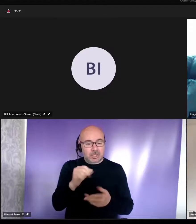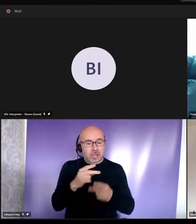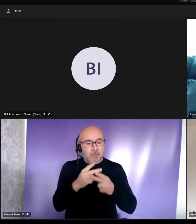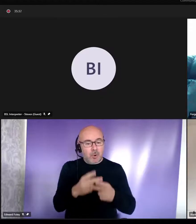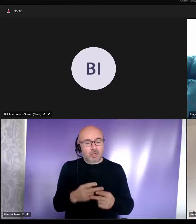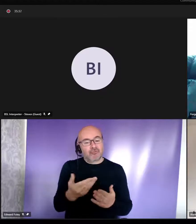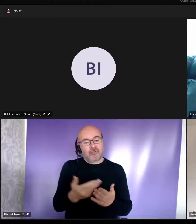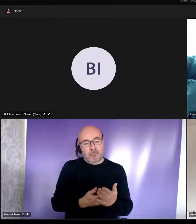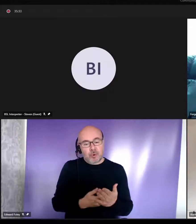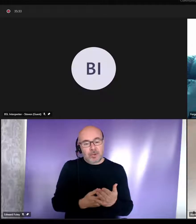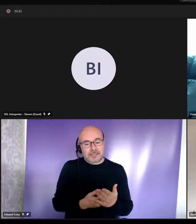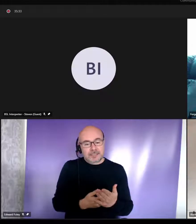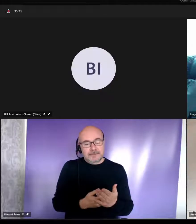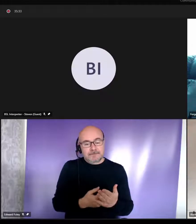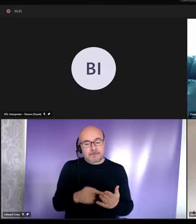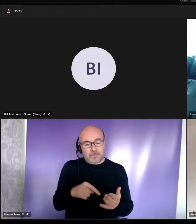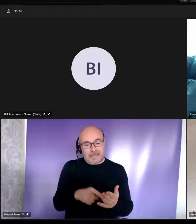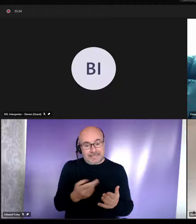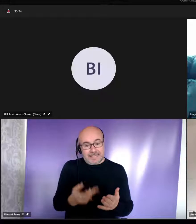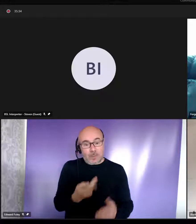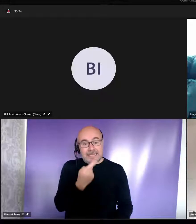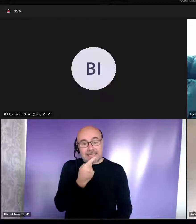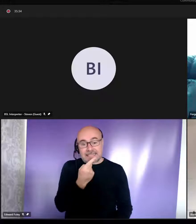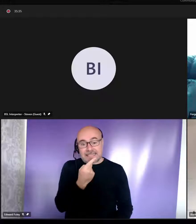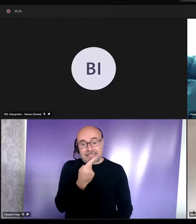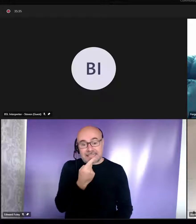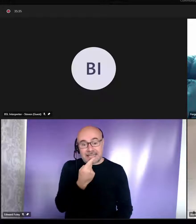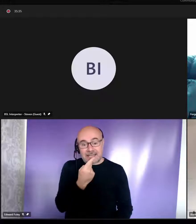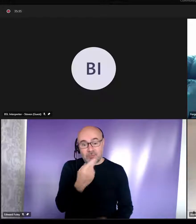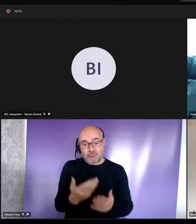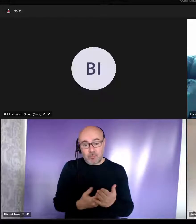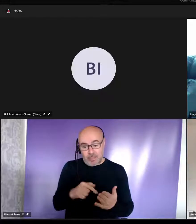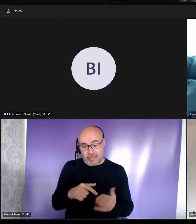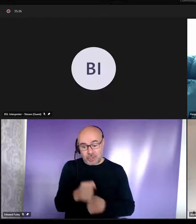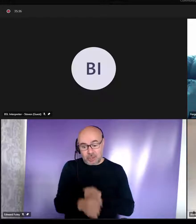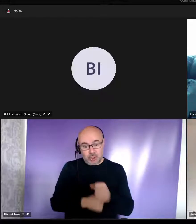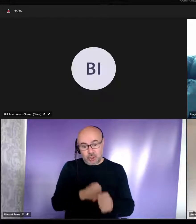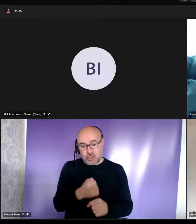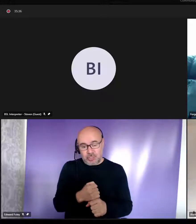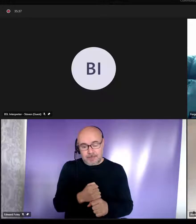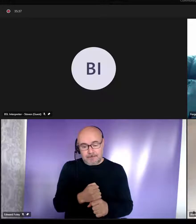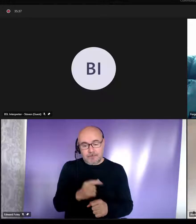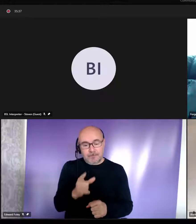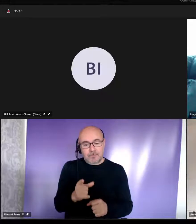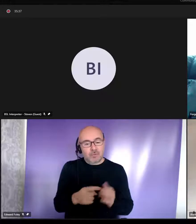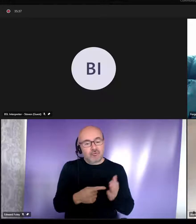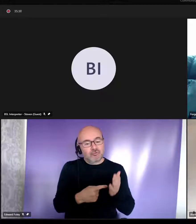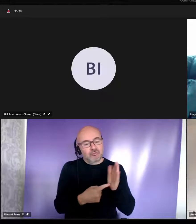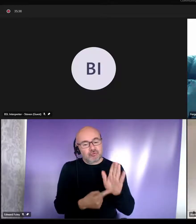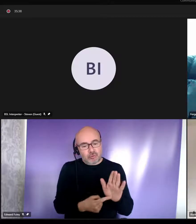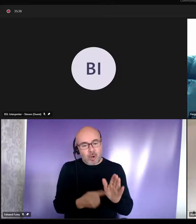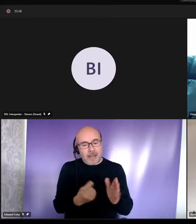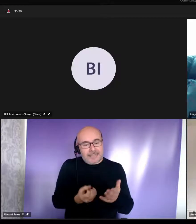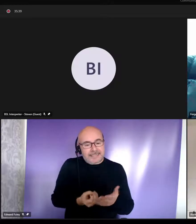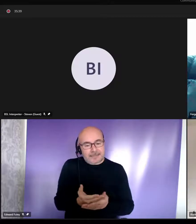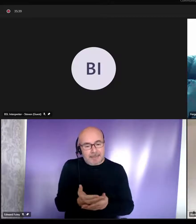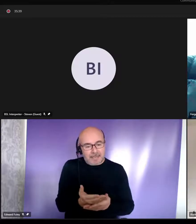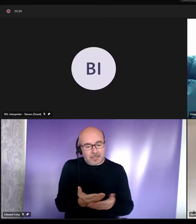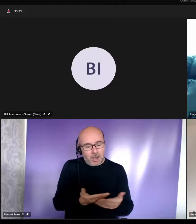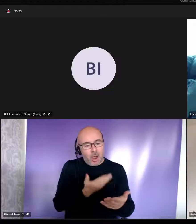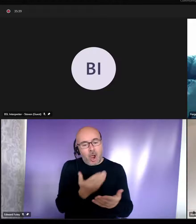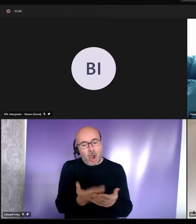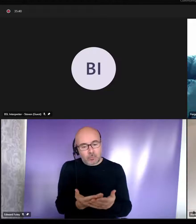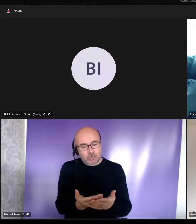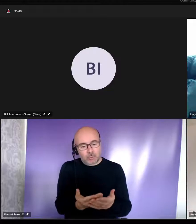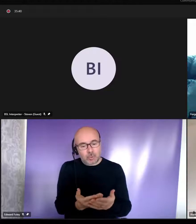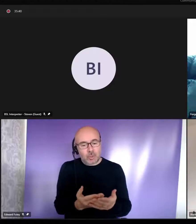it's the second Capital Budget Monitoring Report for the resource this financial year. It reflects the spend and budget position to the 13th of August 2021,